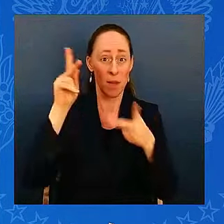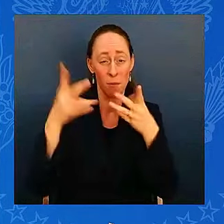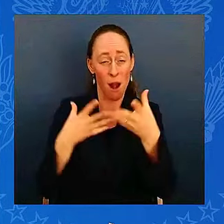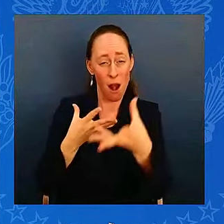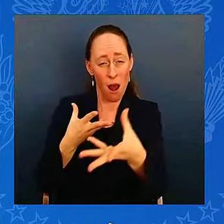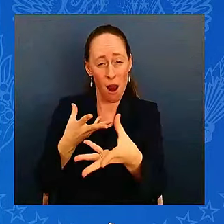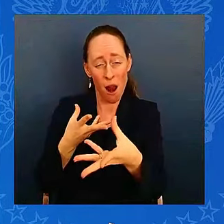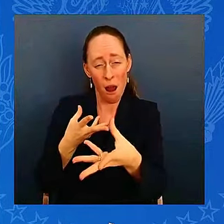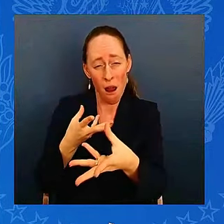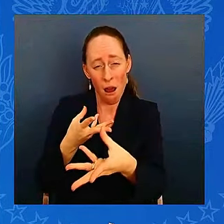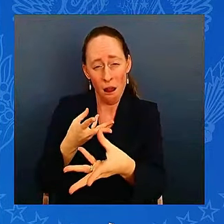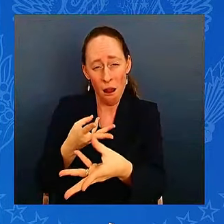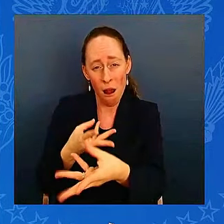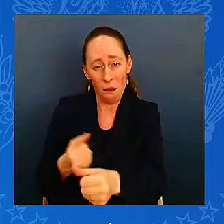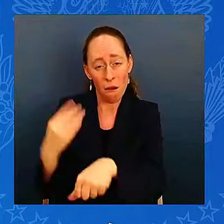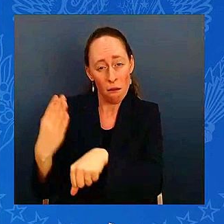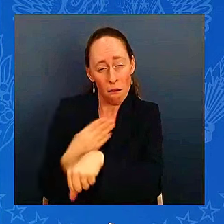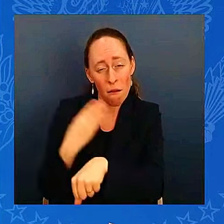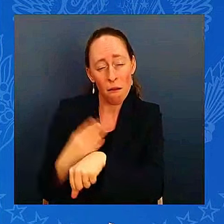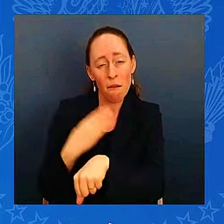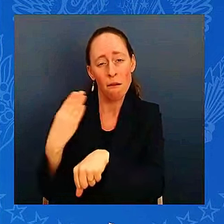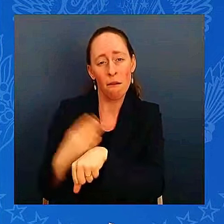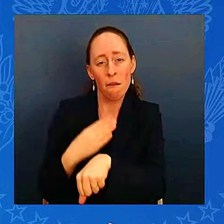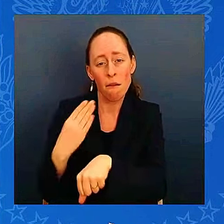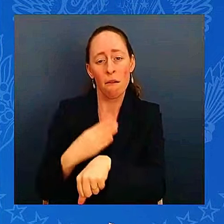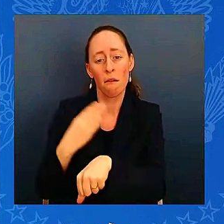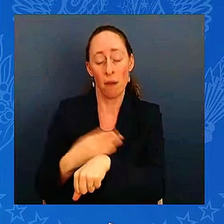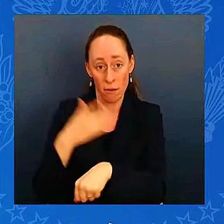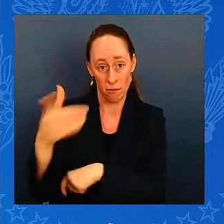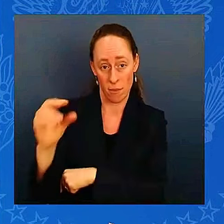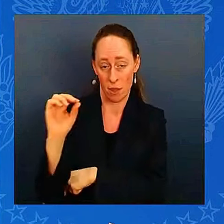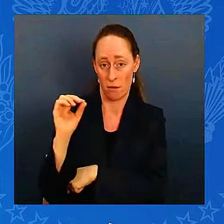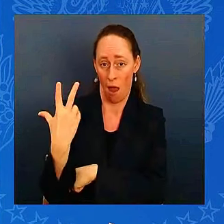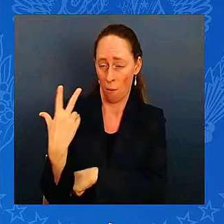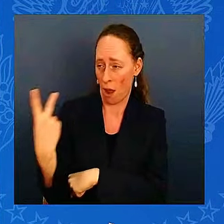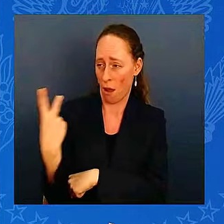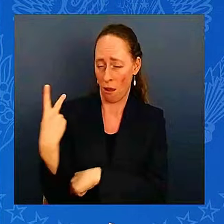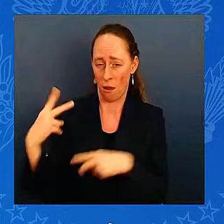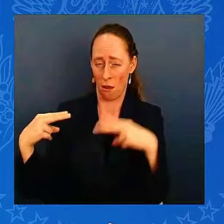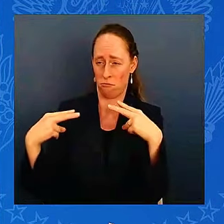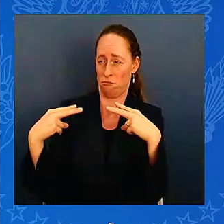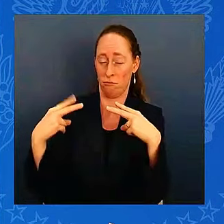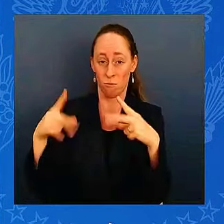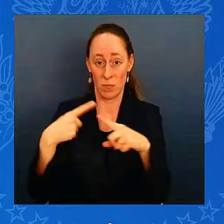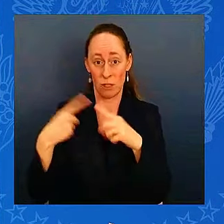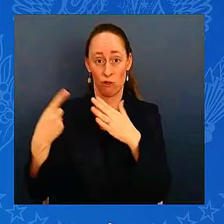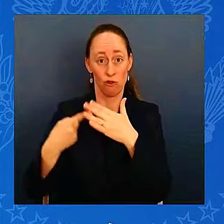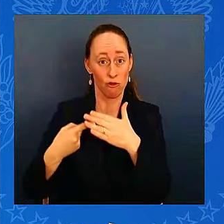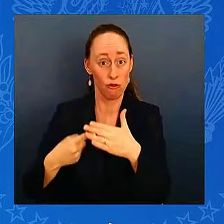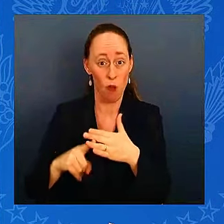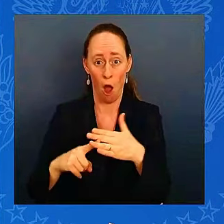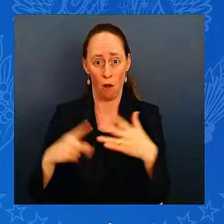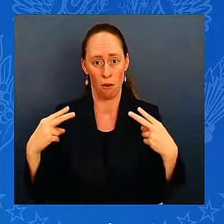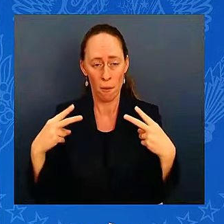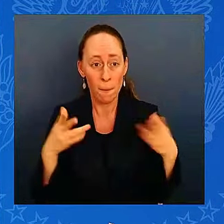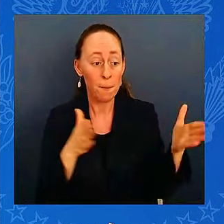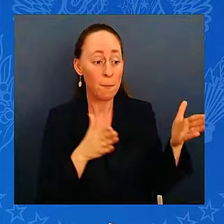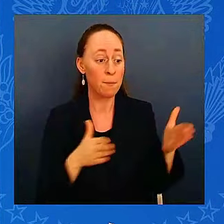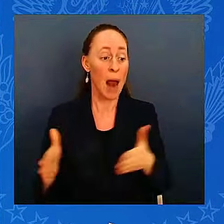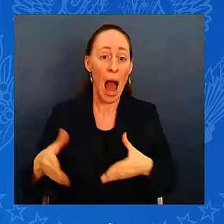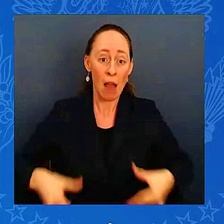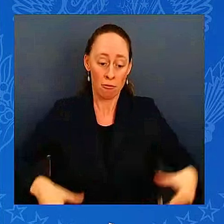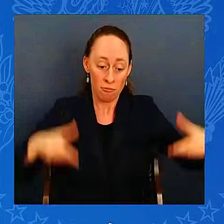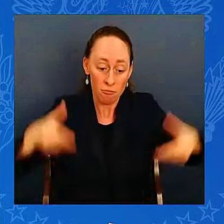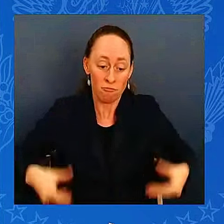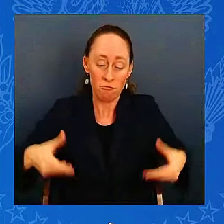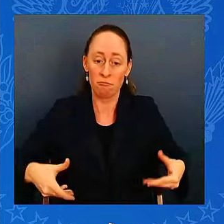in place to do anything about it. As a government, we were doing nothing, virtually nothing. We were determined not only to